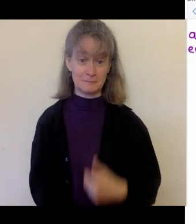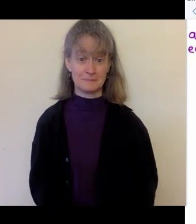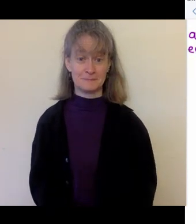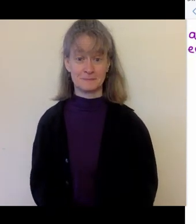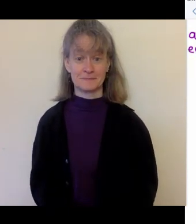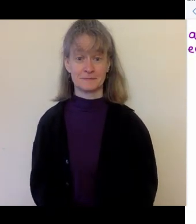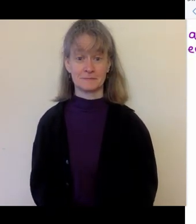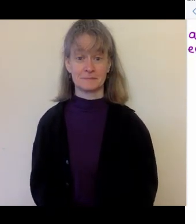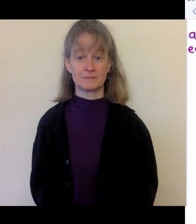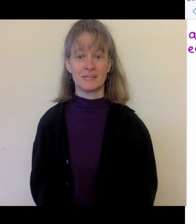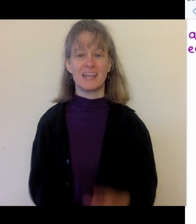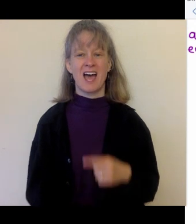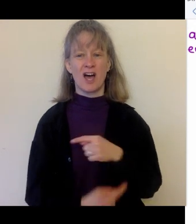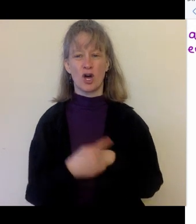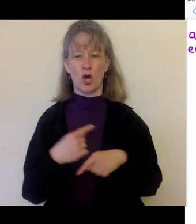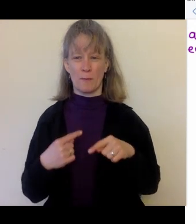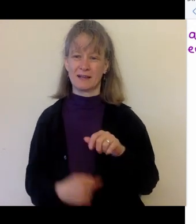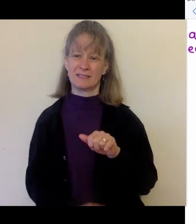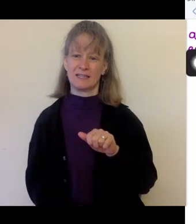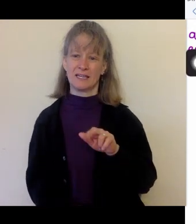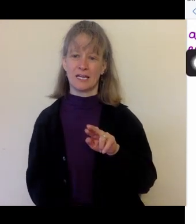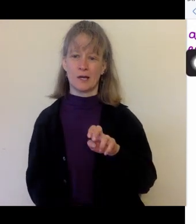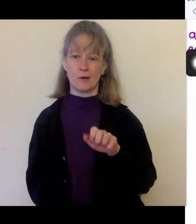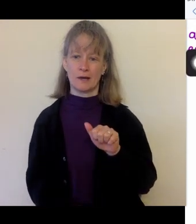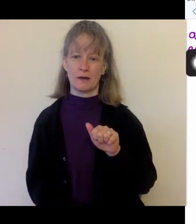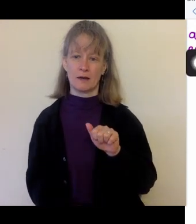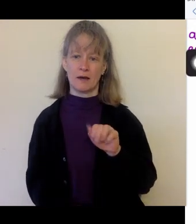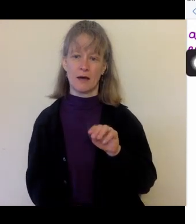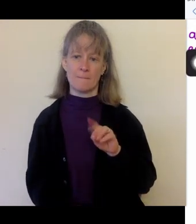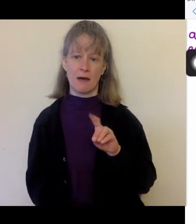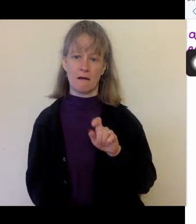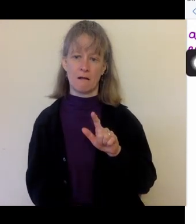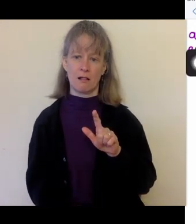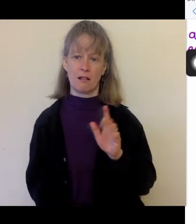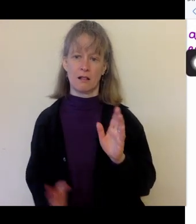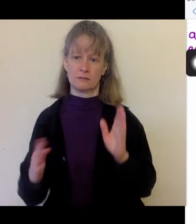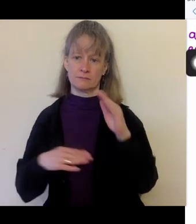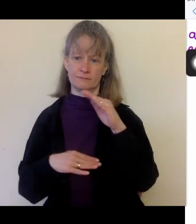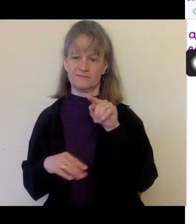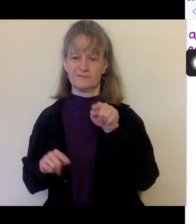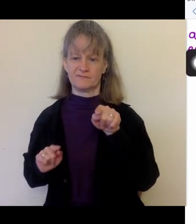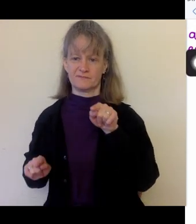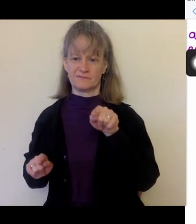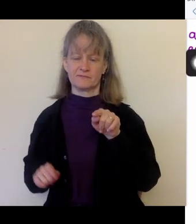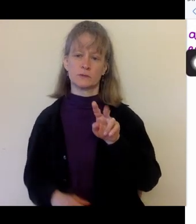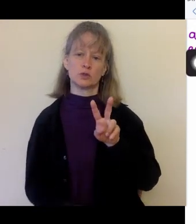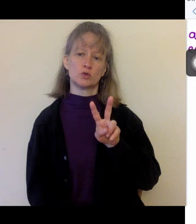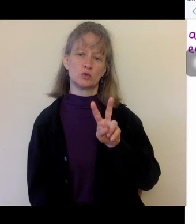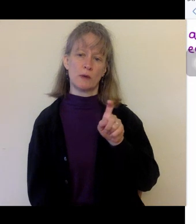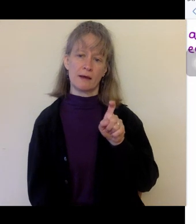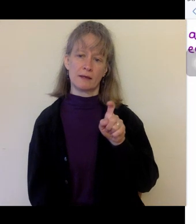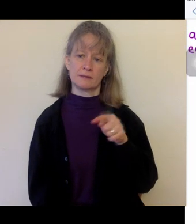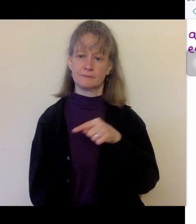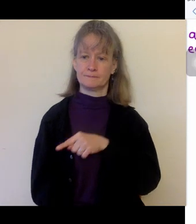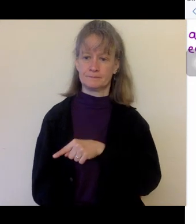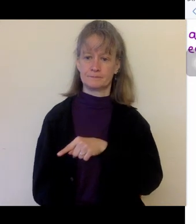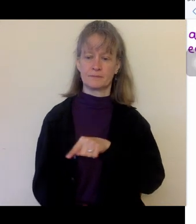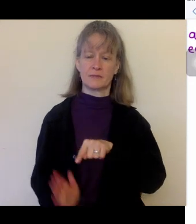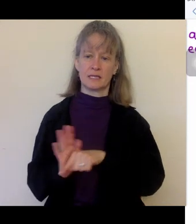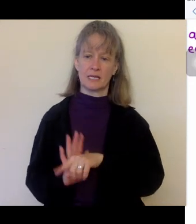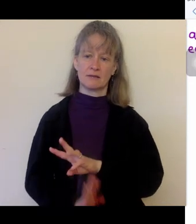So let's go back to our area model and write in 2x and negative 6x.